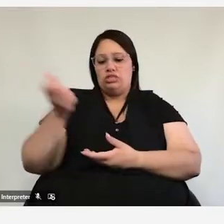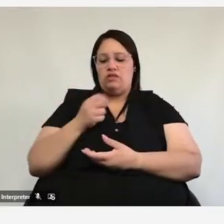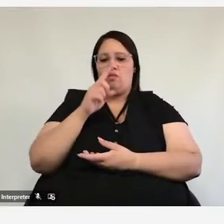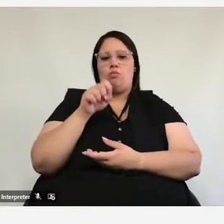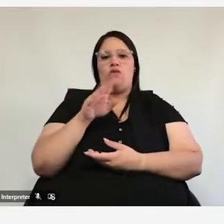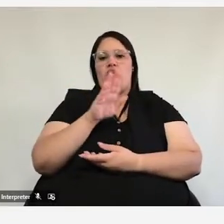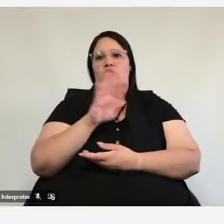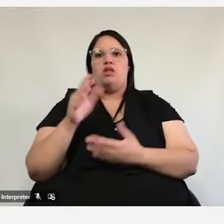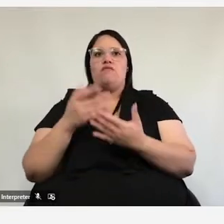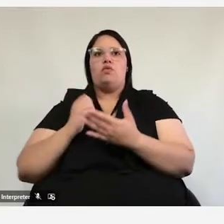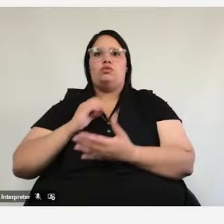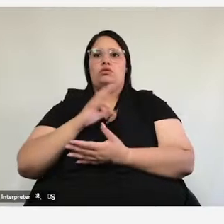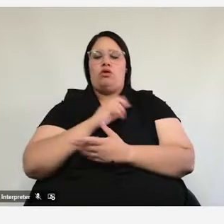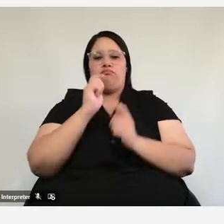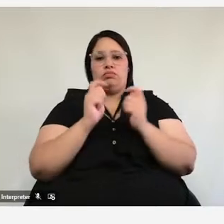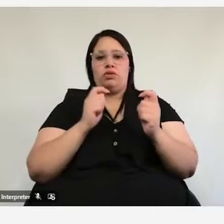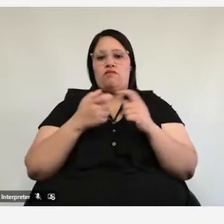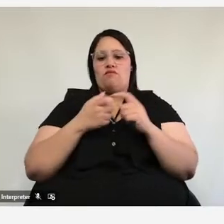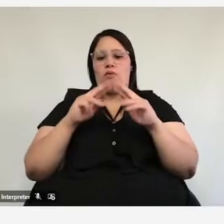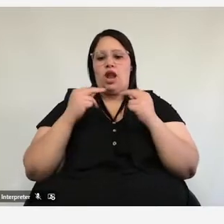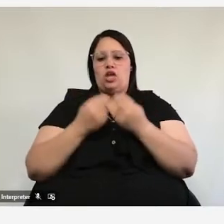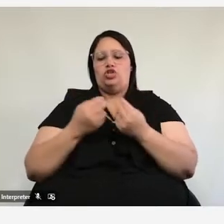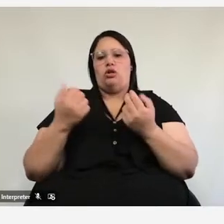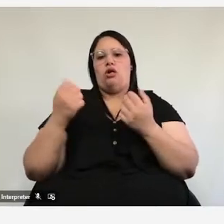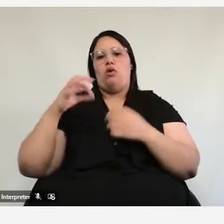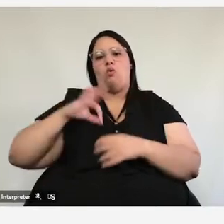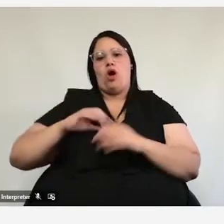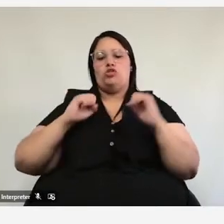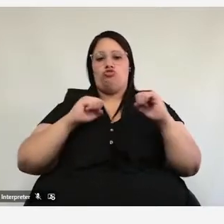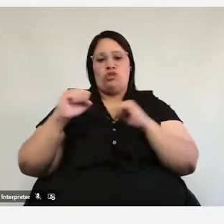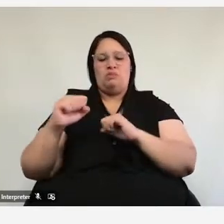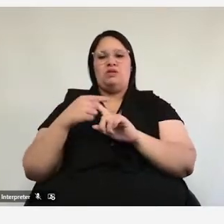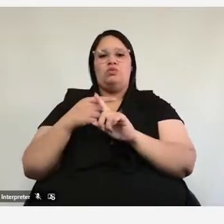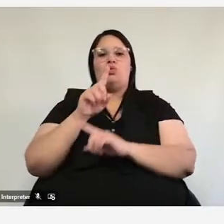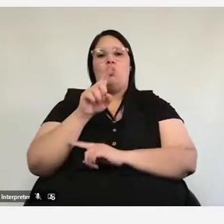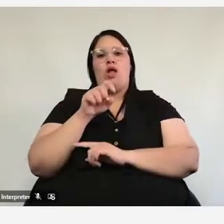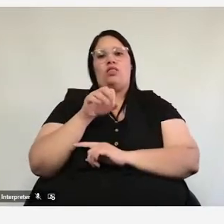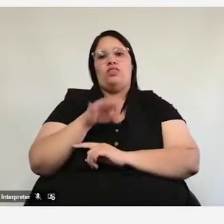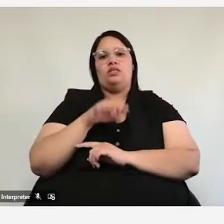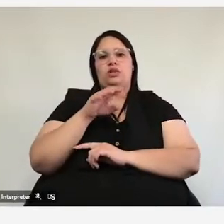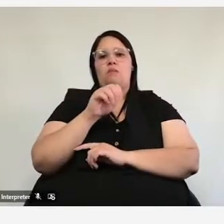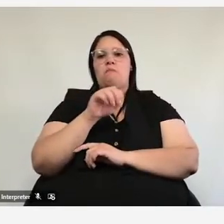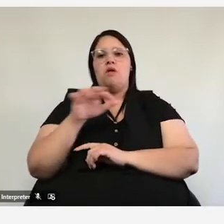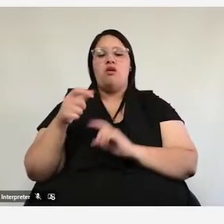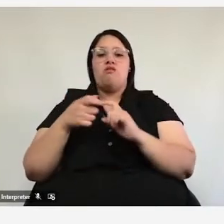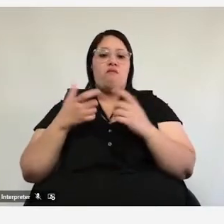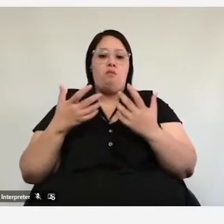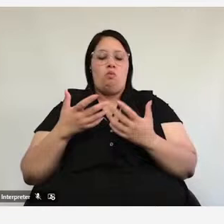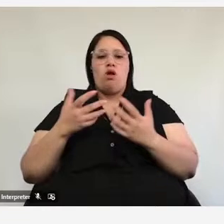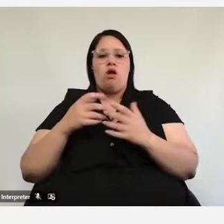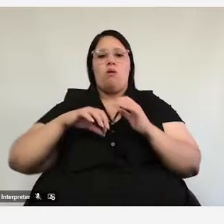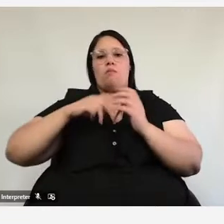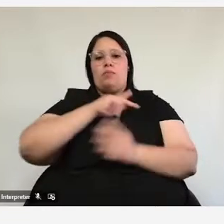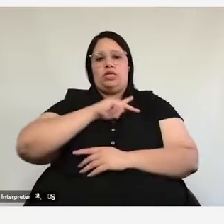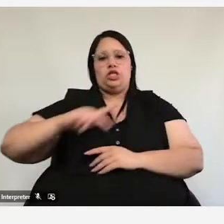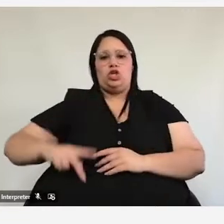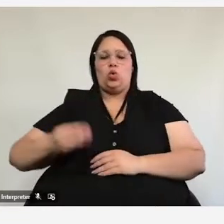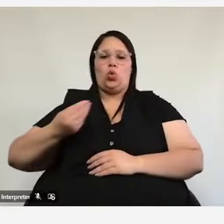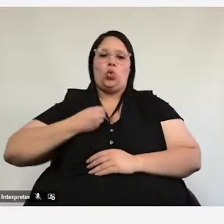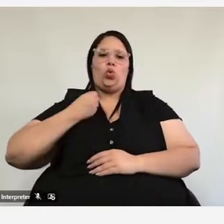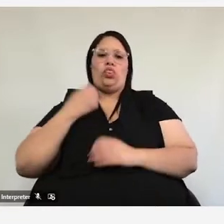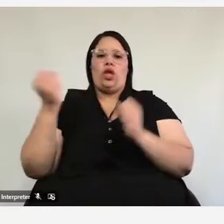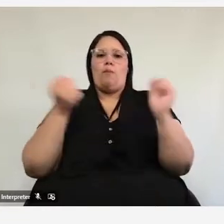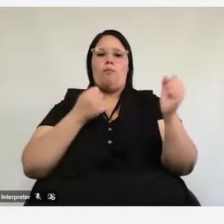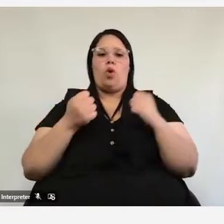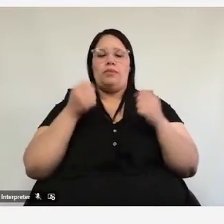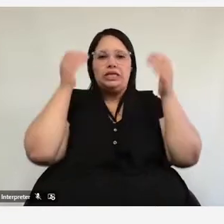of employees resulting from the National Wage Agreement, as well as 113 million rand for the Presidential Youth Employment Initiatives for